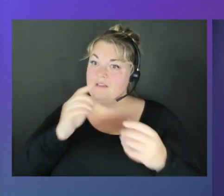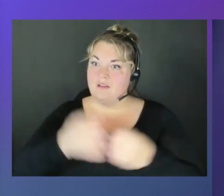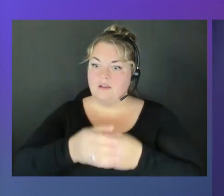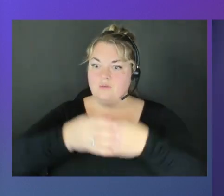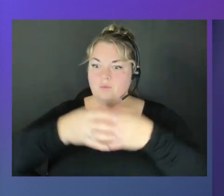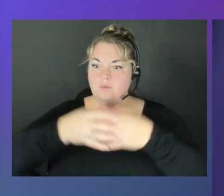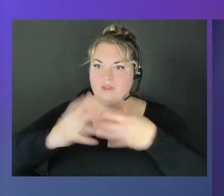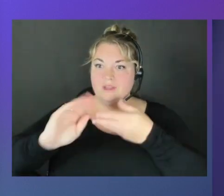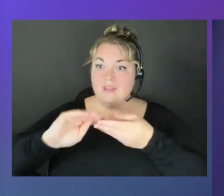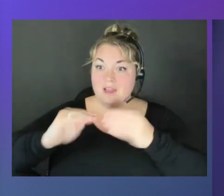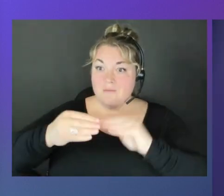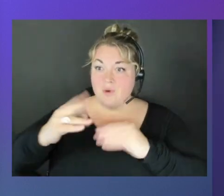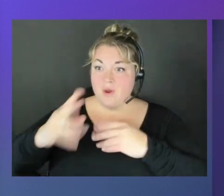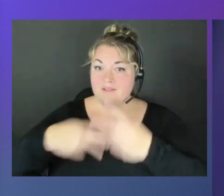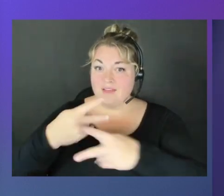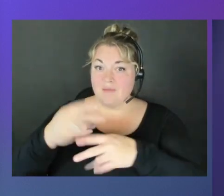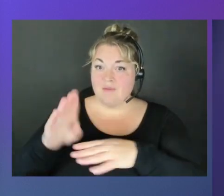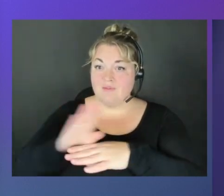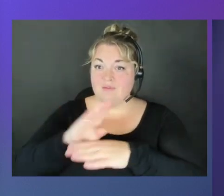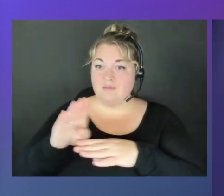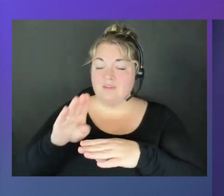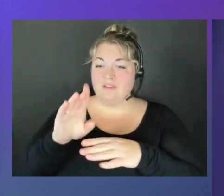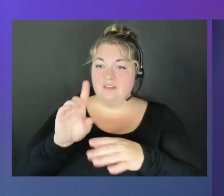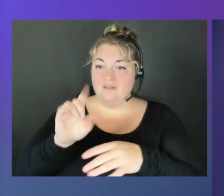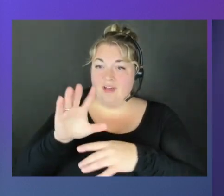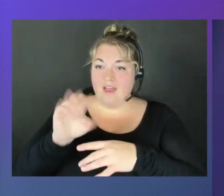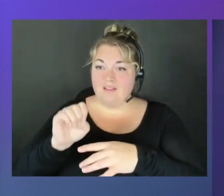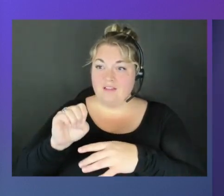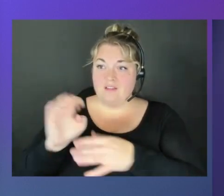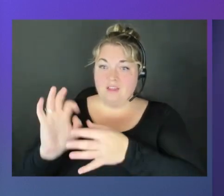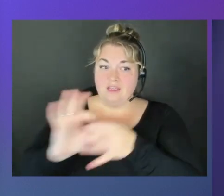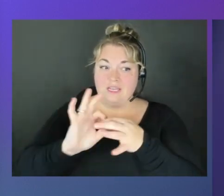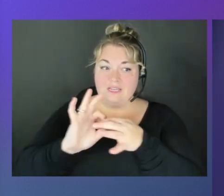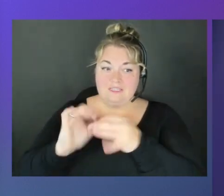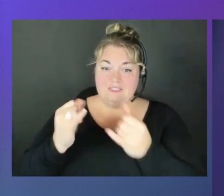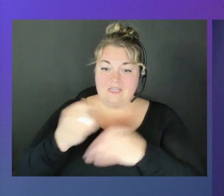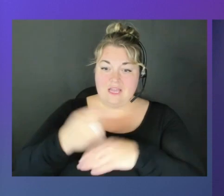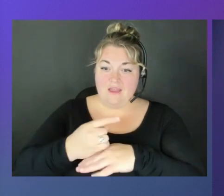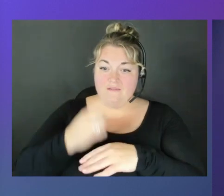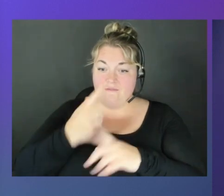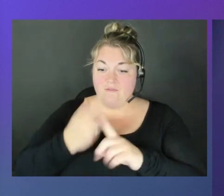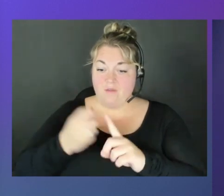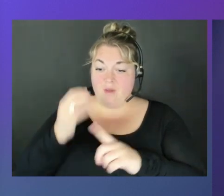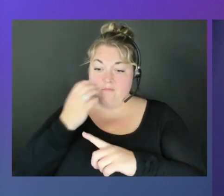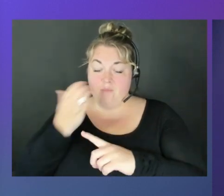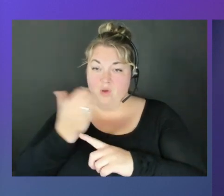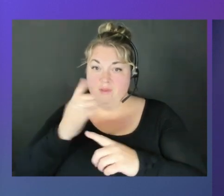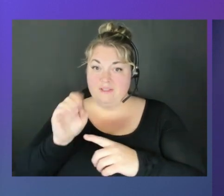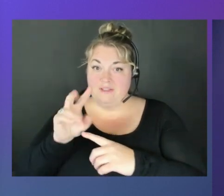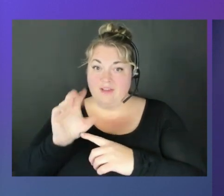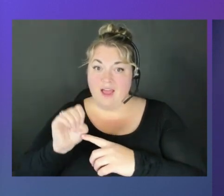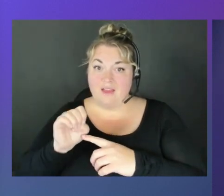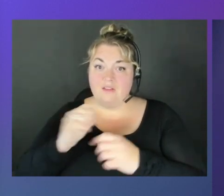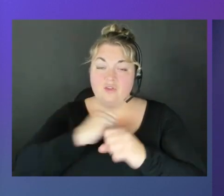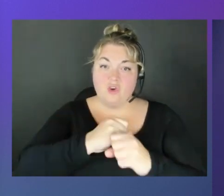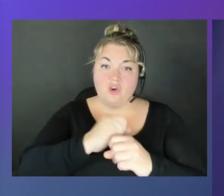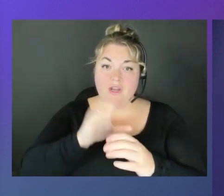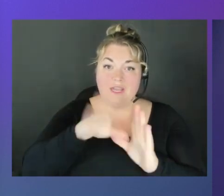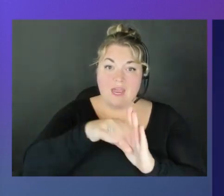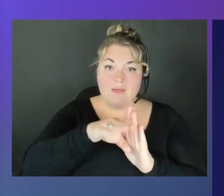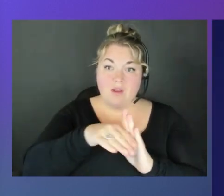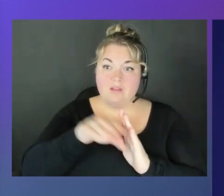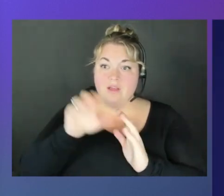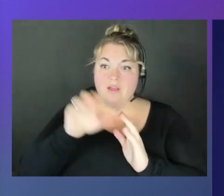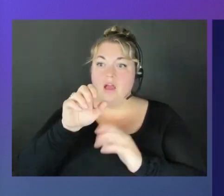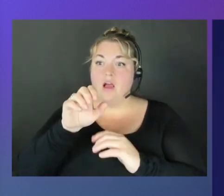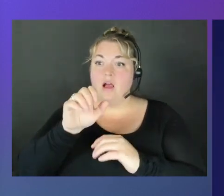of devices that businesses want to connect today. Everything from mobile devices, security cameras, autonomous robots,